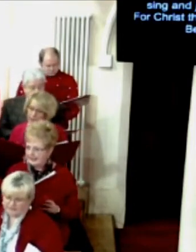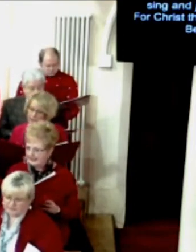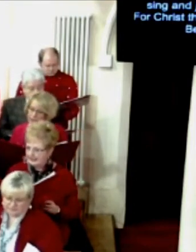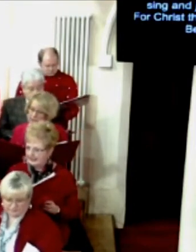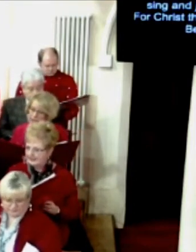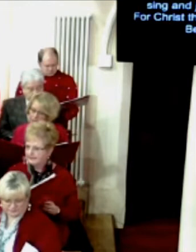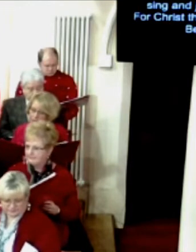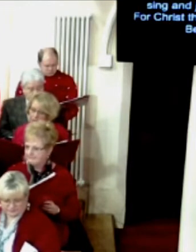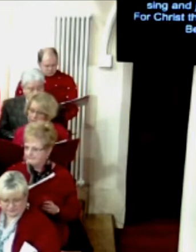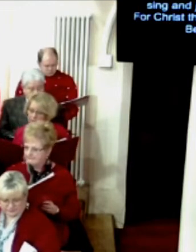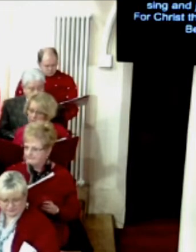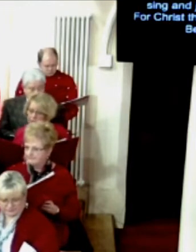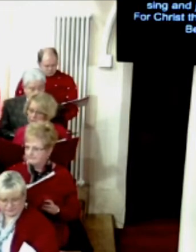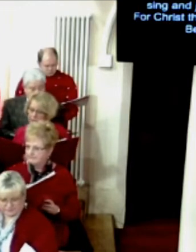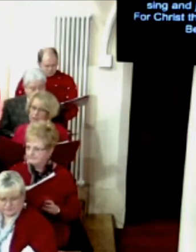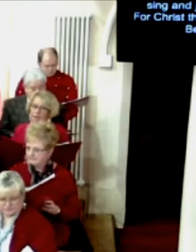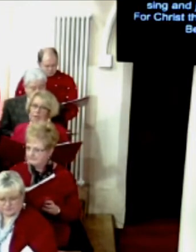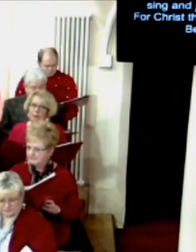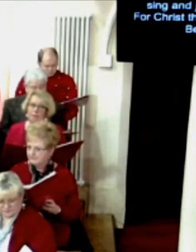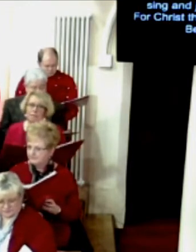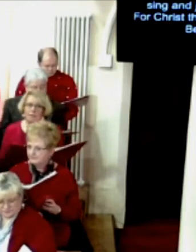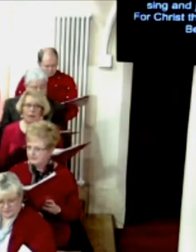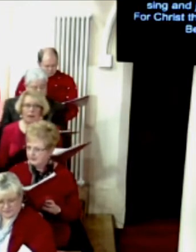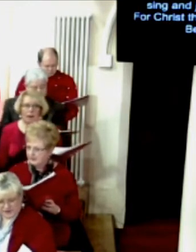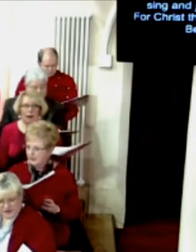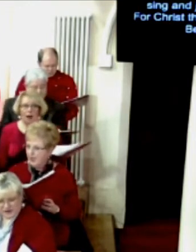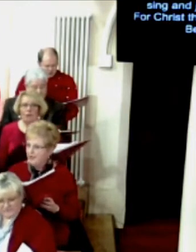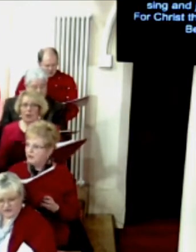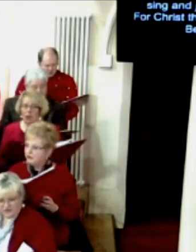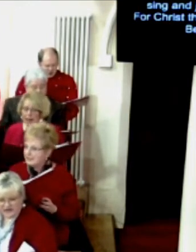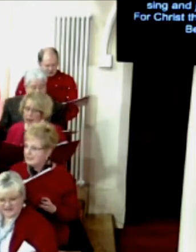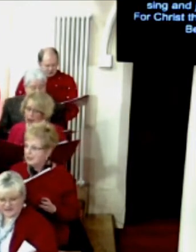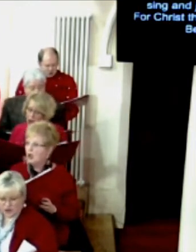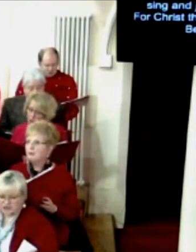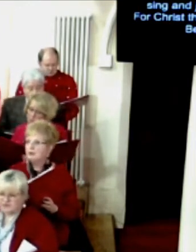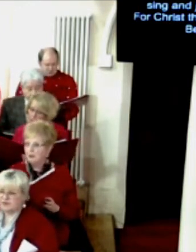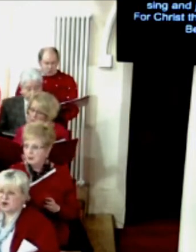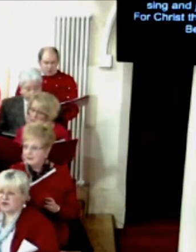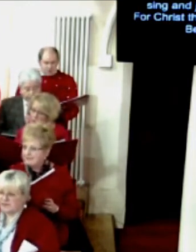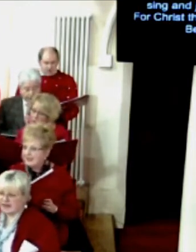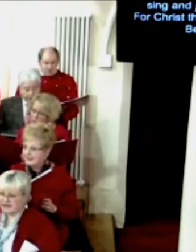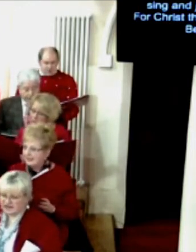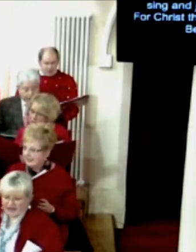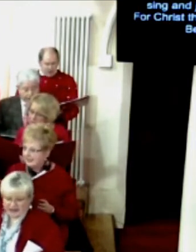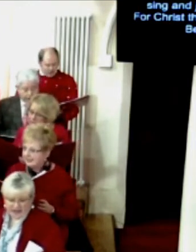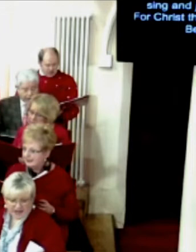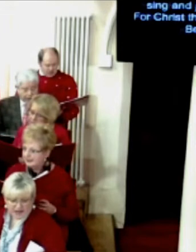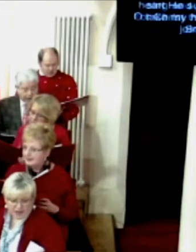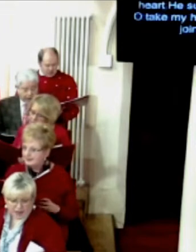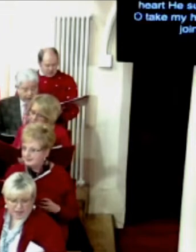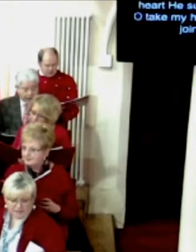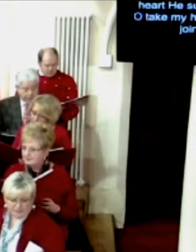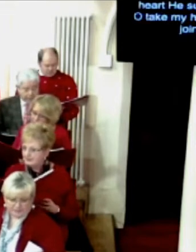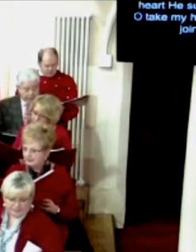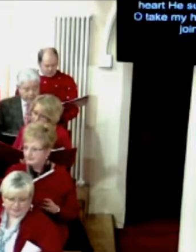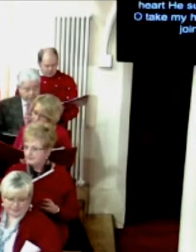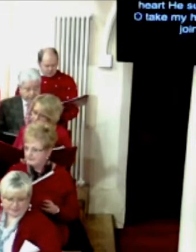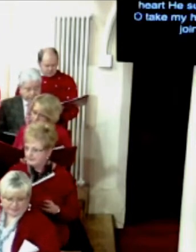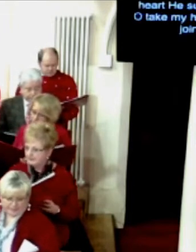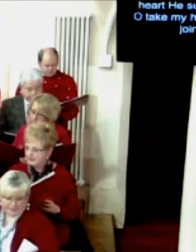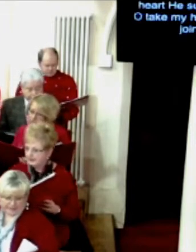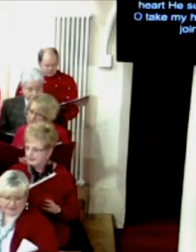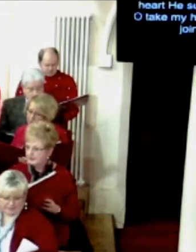Let laughter ring and angels sing and joy be all around, for Christ the Lord was born in Bethlehem.